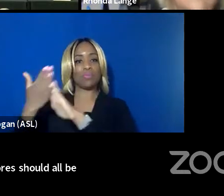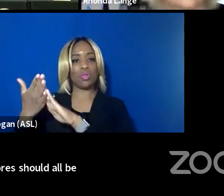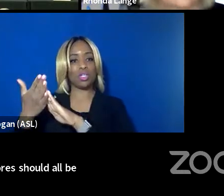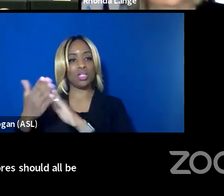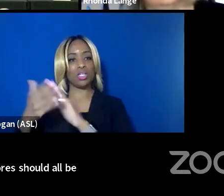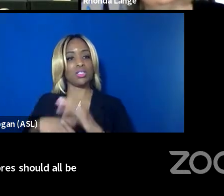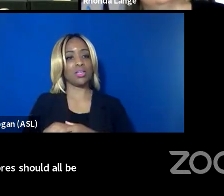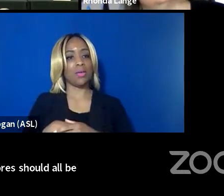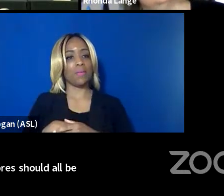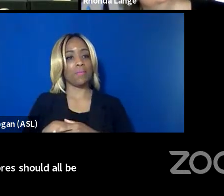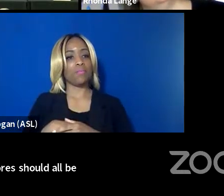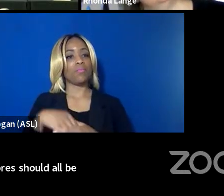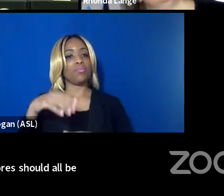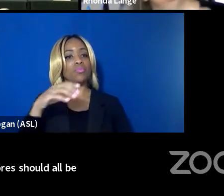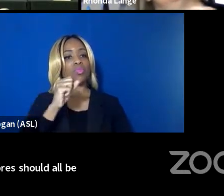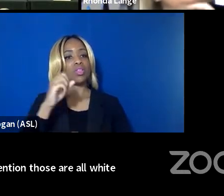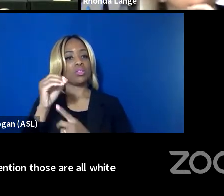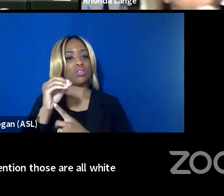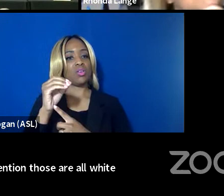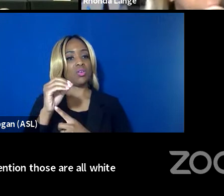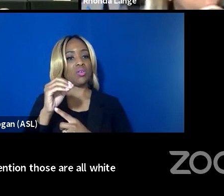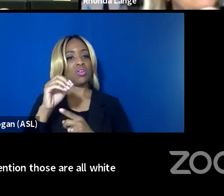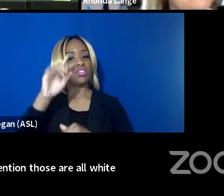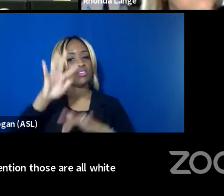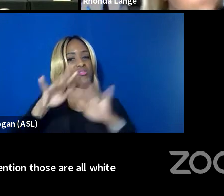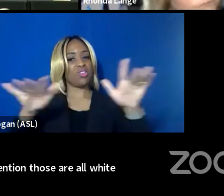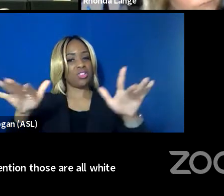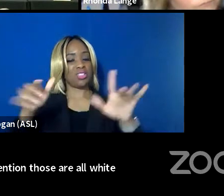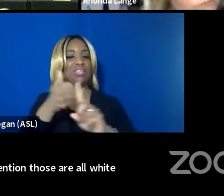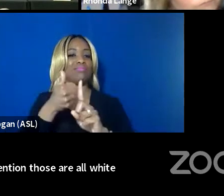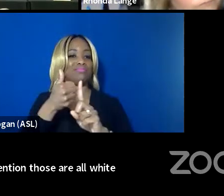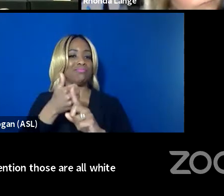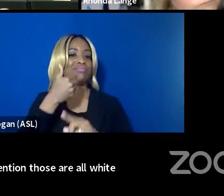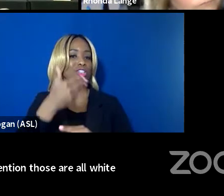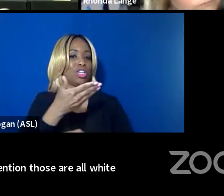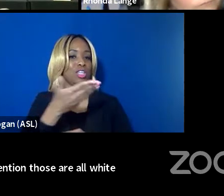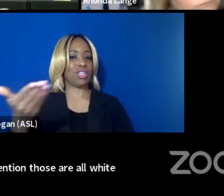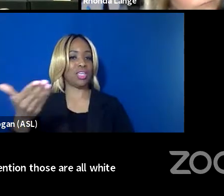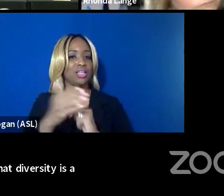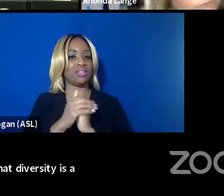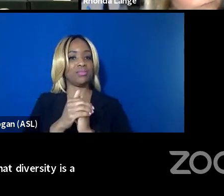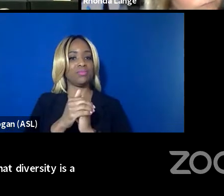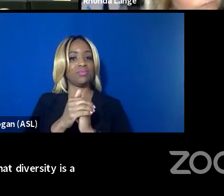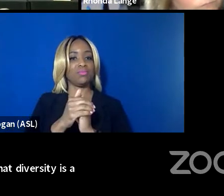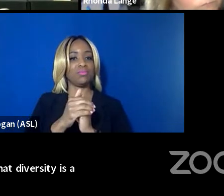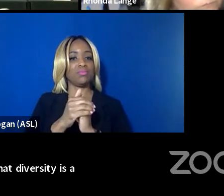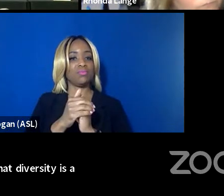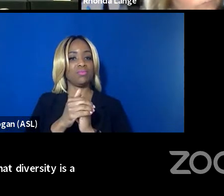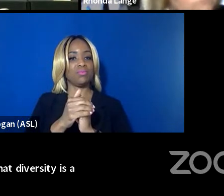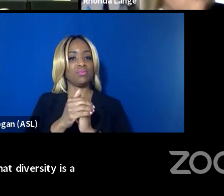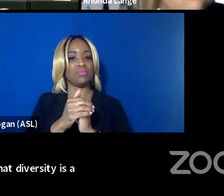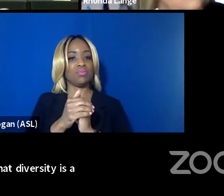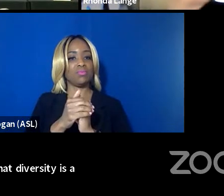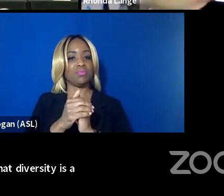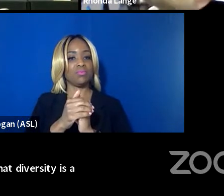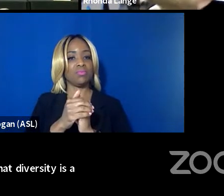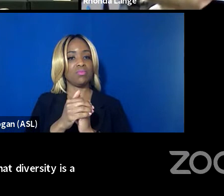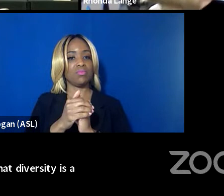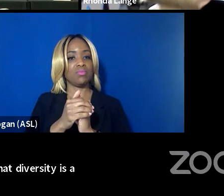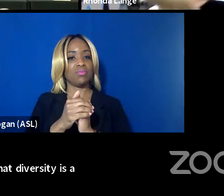submit that diversity is a good thing. And I would think that